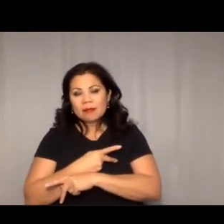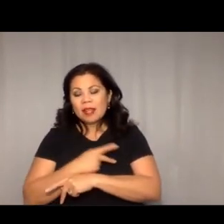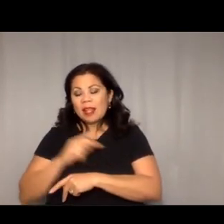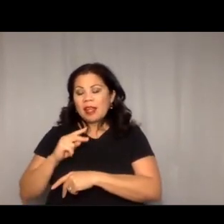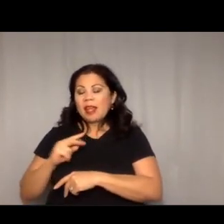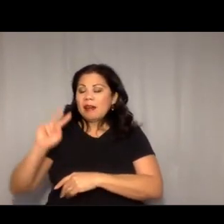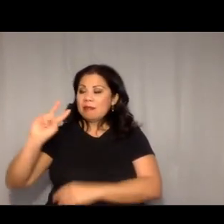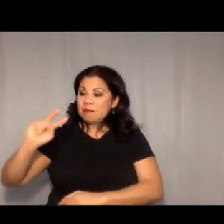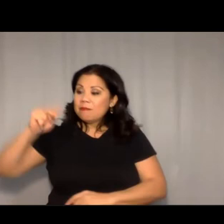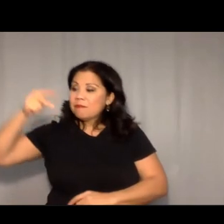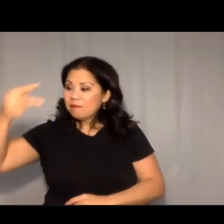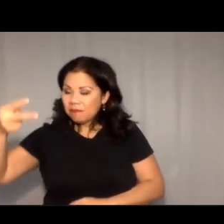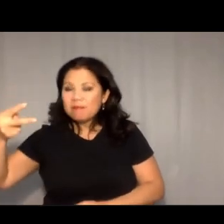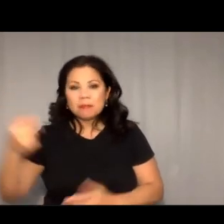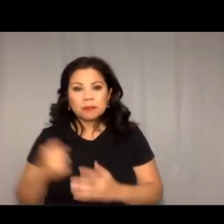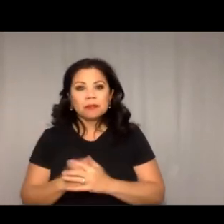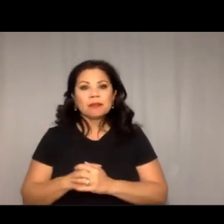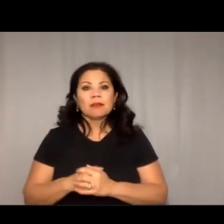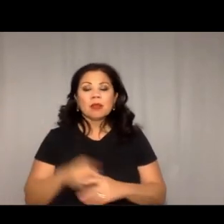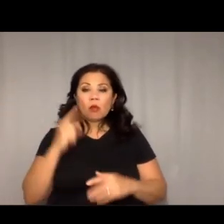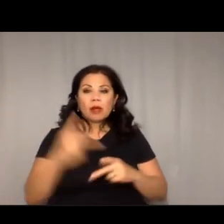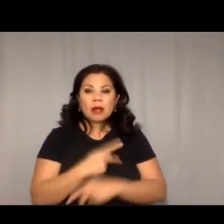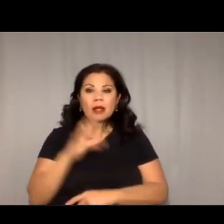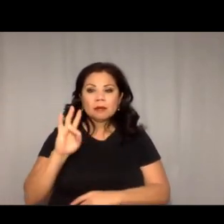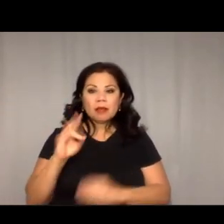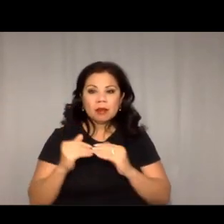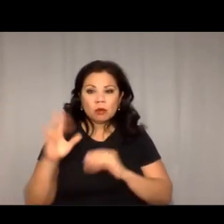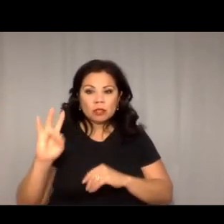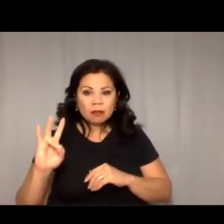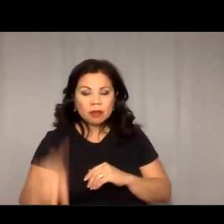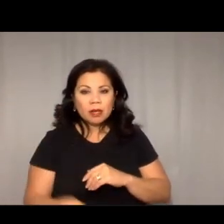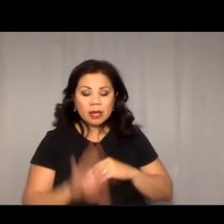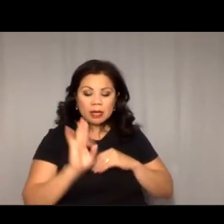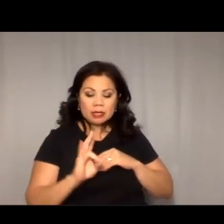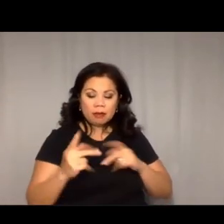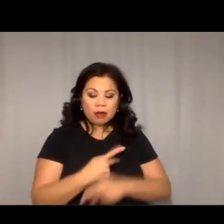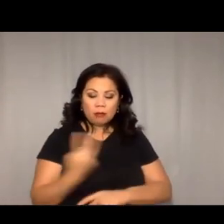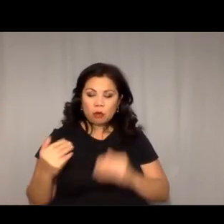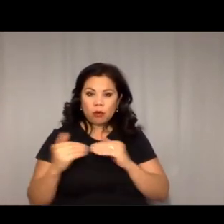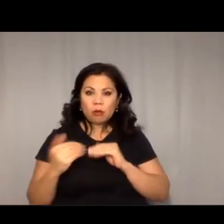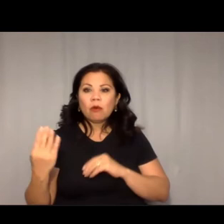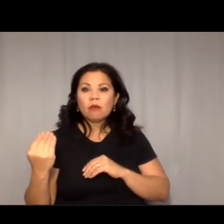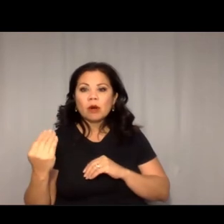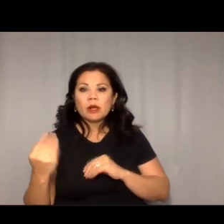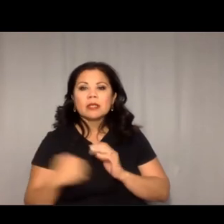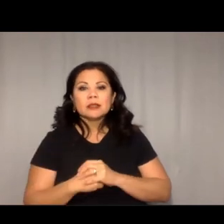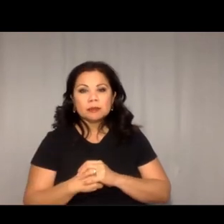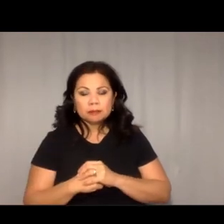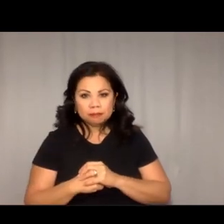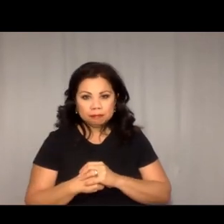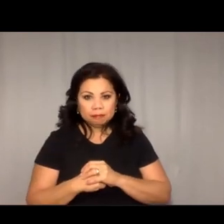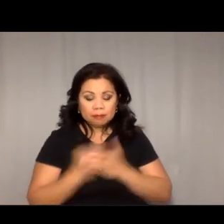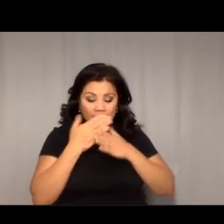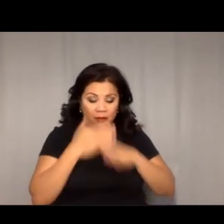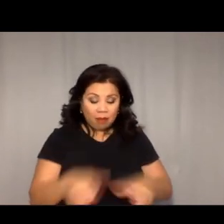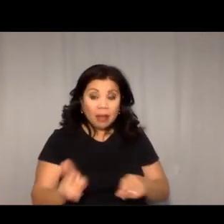over and over again. Okay, so 1 times 7 is 7. 7 times 2 is 14. I can